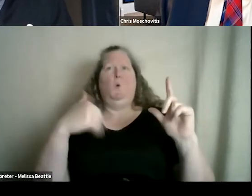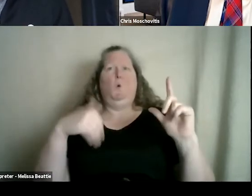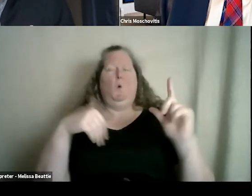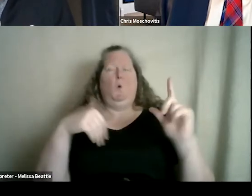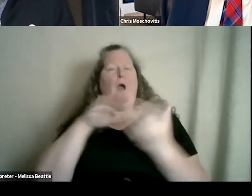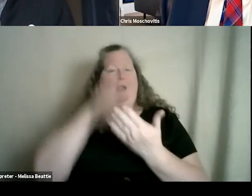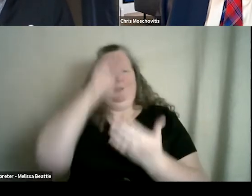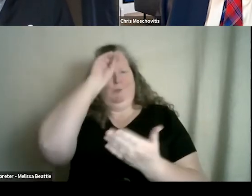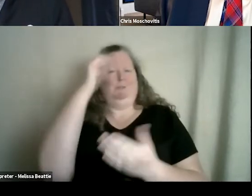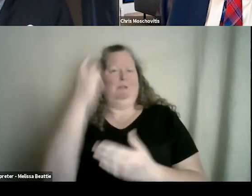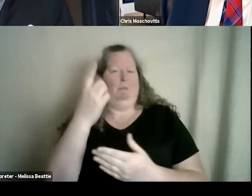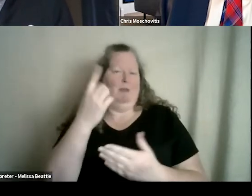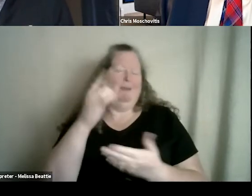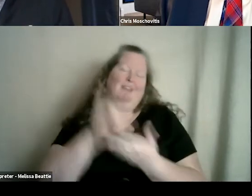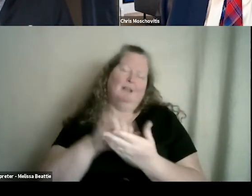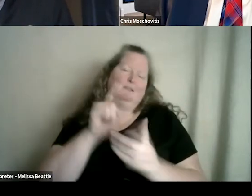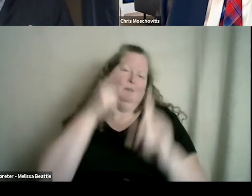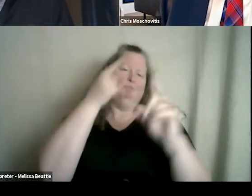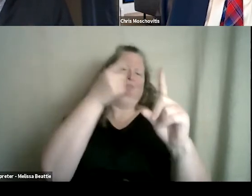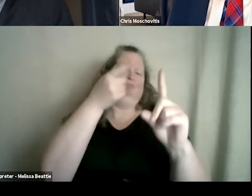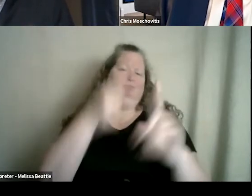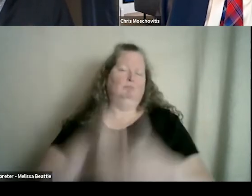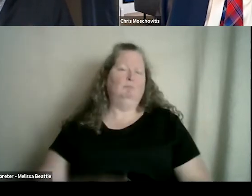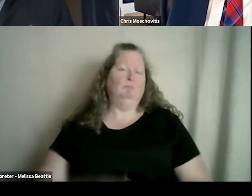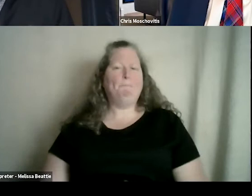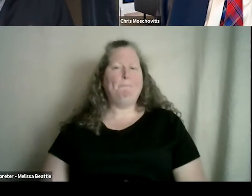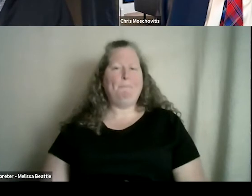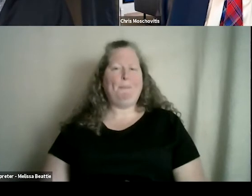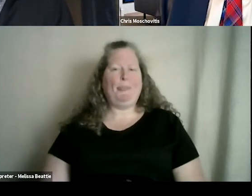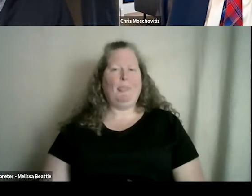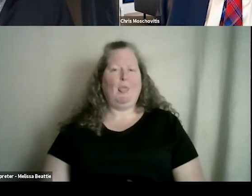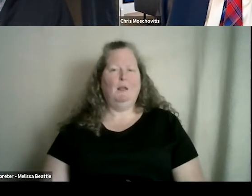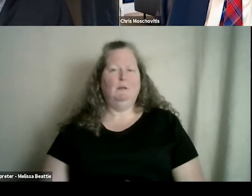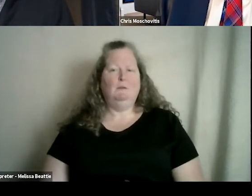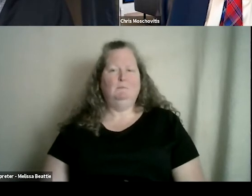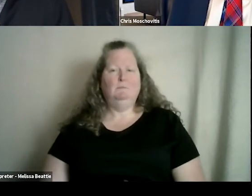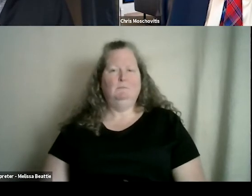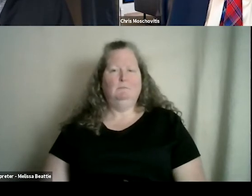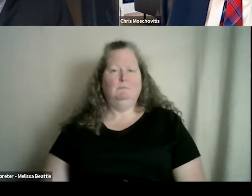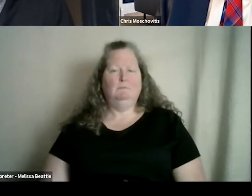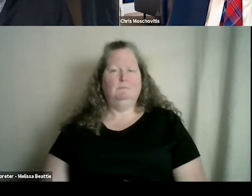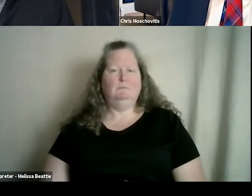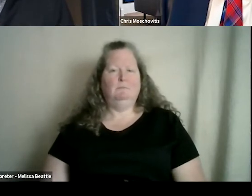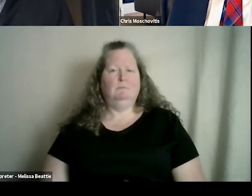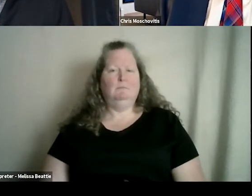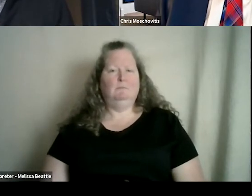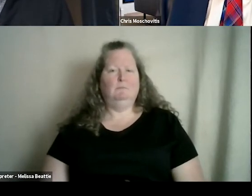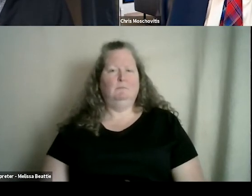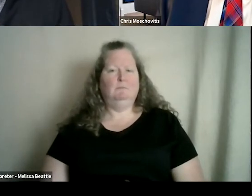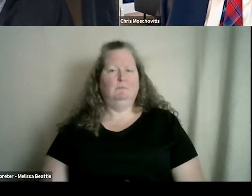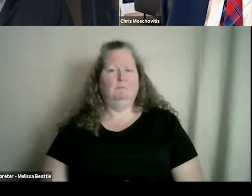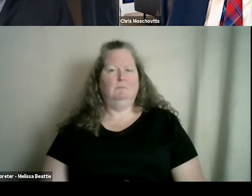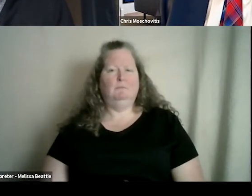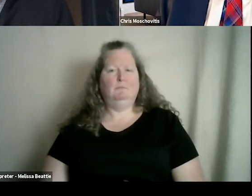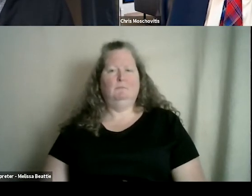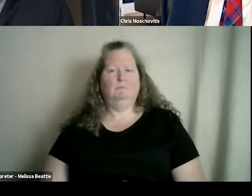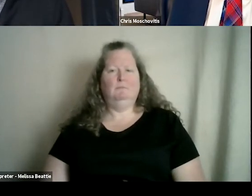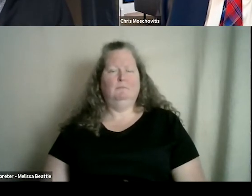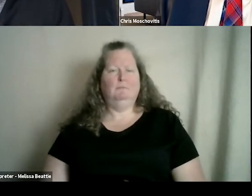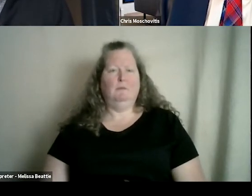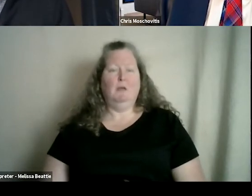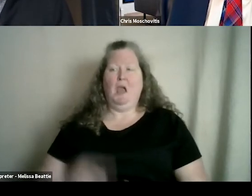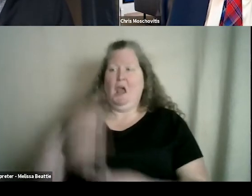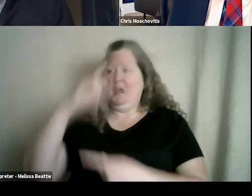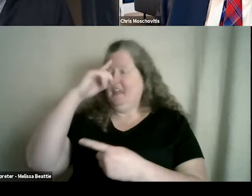And that's the goal here. Yeah, I think that's right, and I think that if there's anything